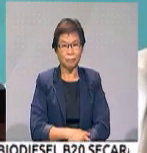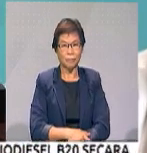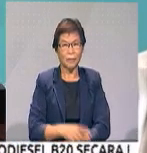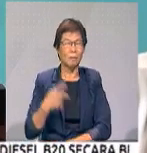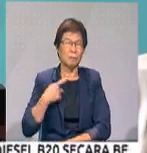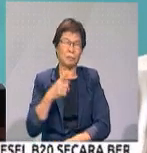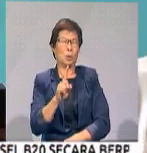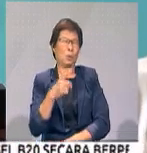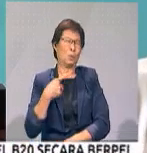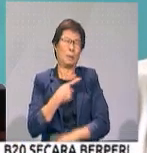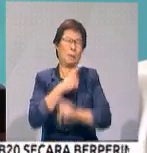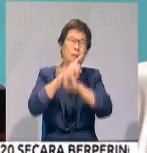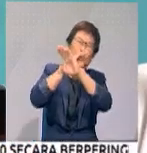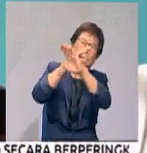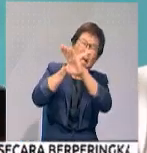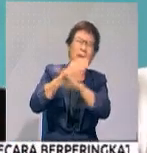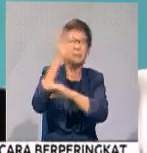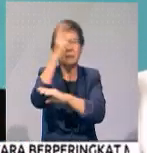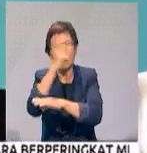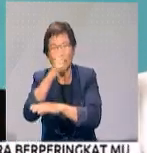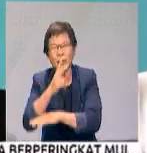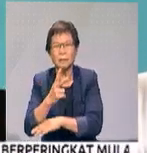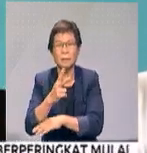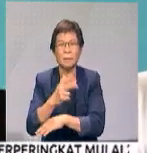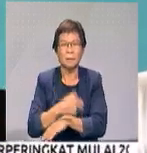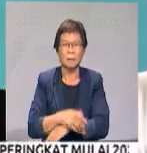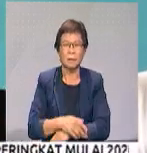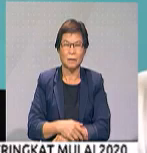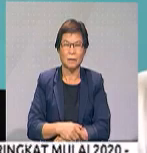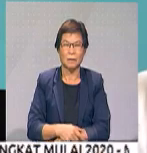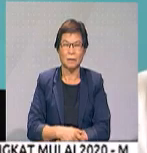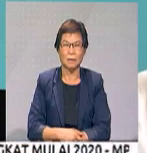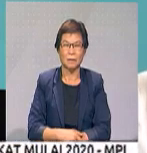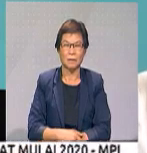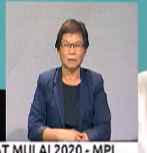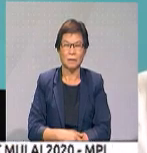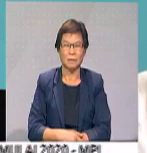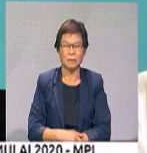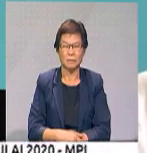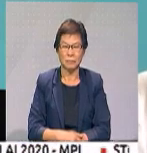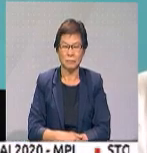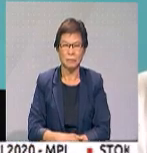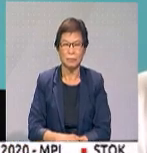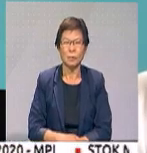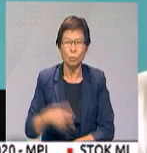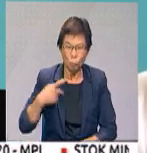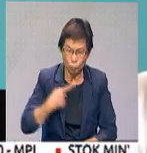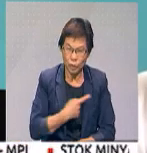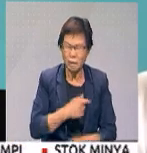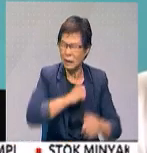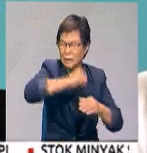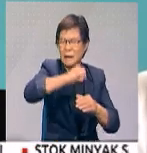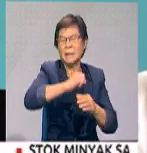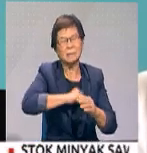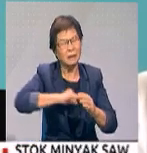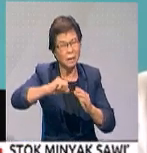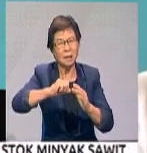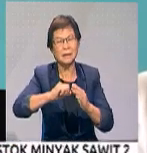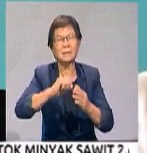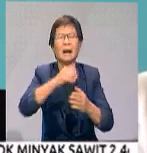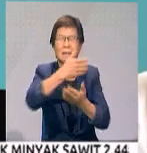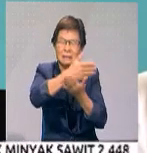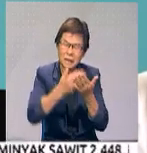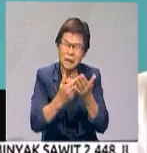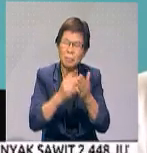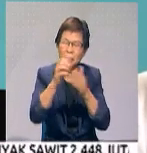protect the government or we want to we are against certain leaders. It must be valued properly,